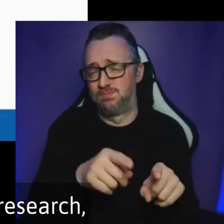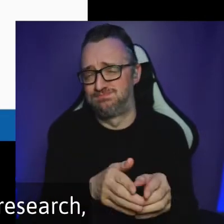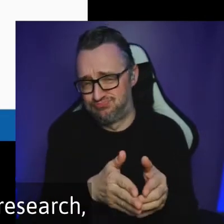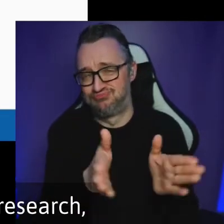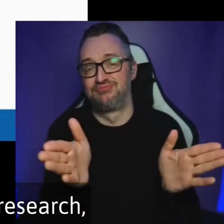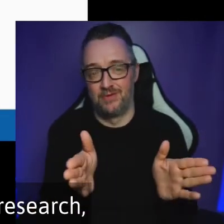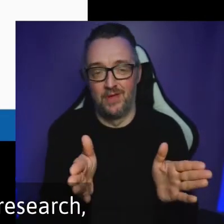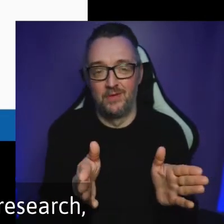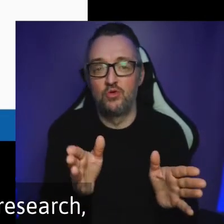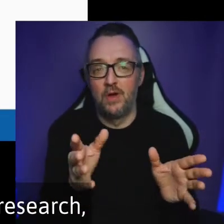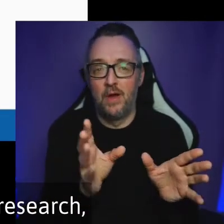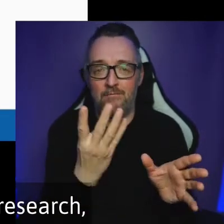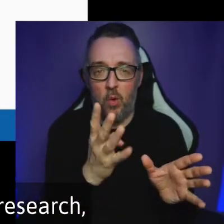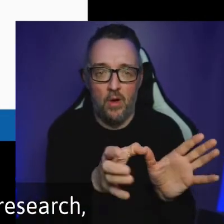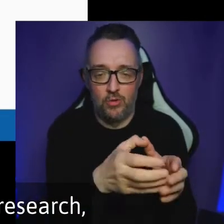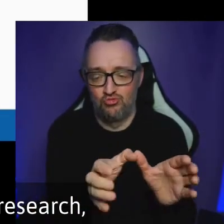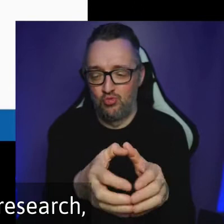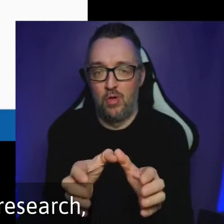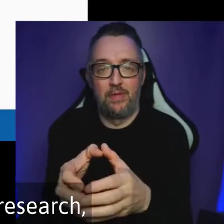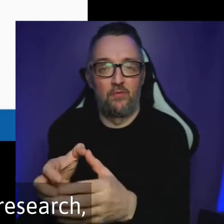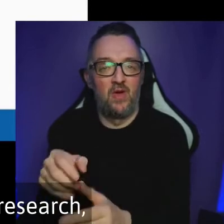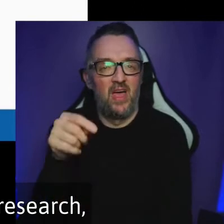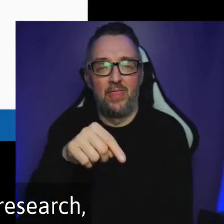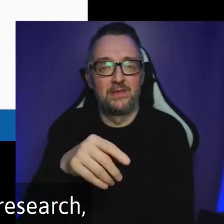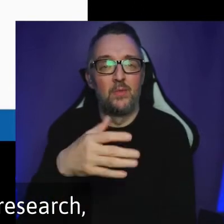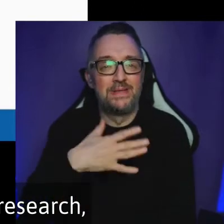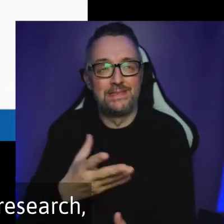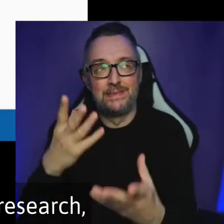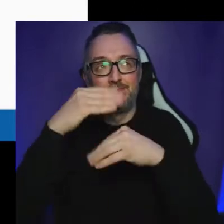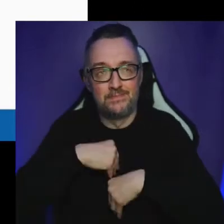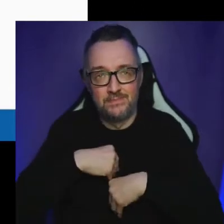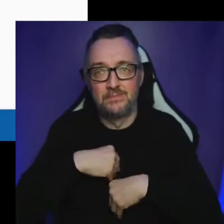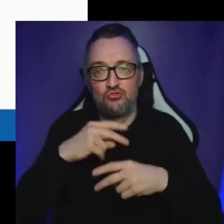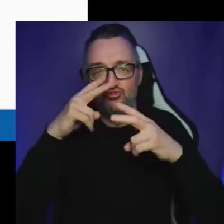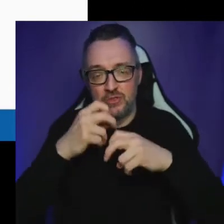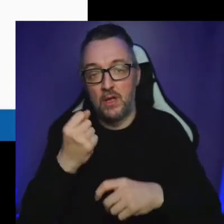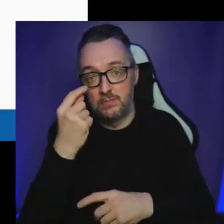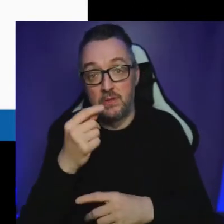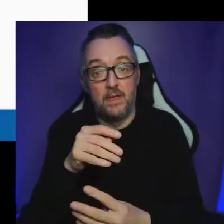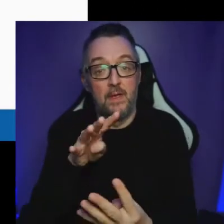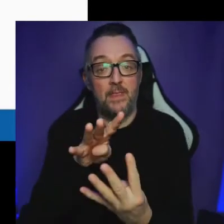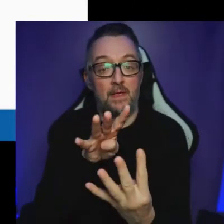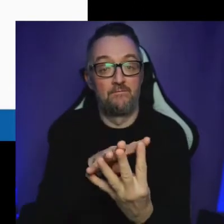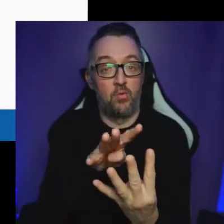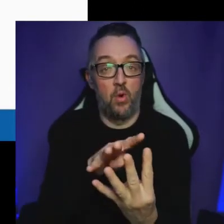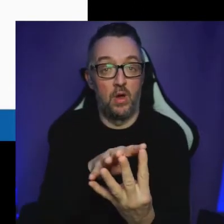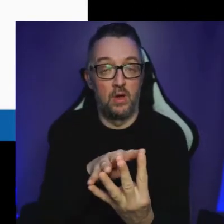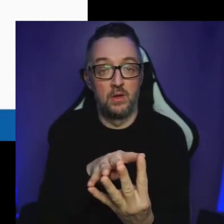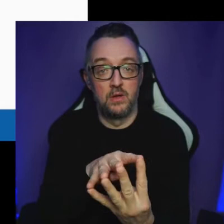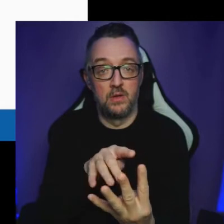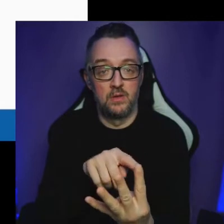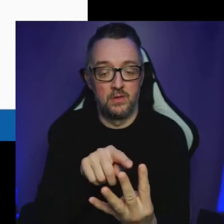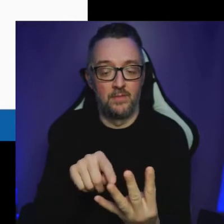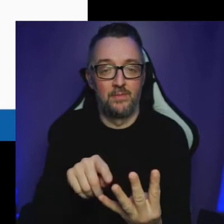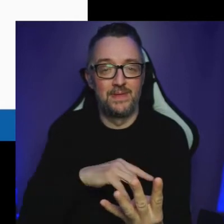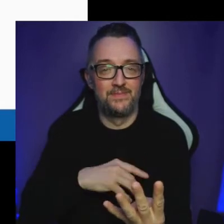that's for something for us to understand and research. But the groups are there for I suppose for